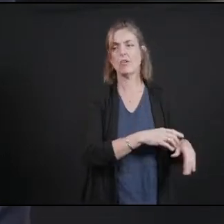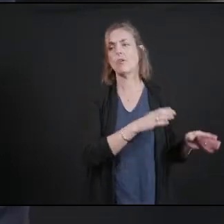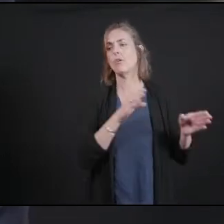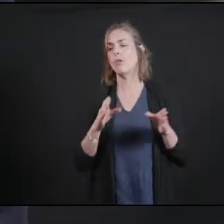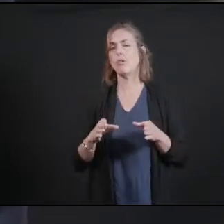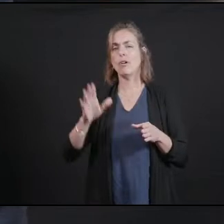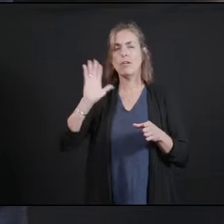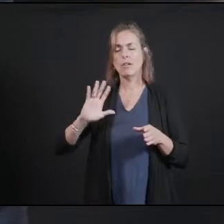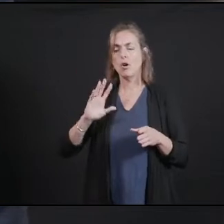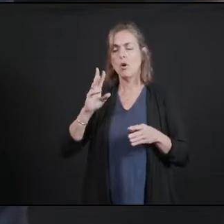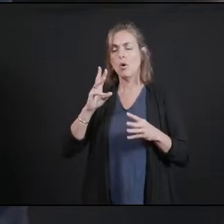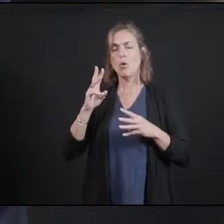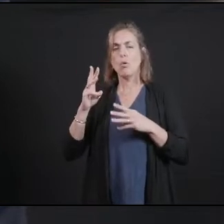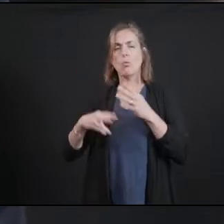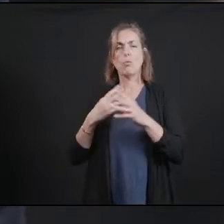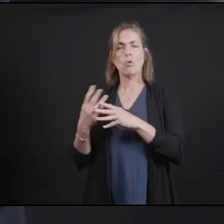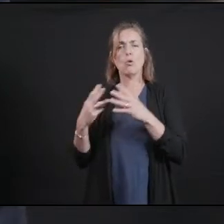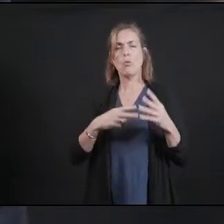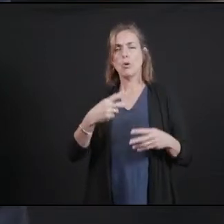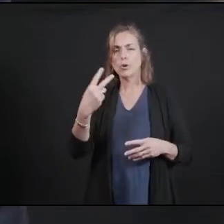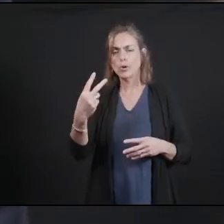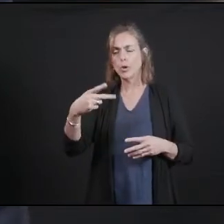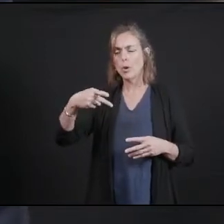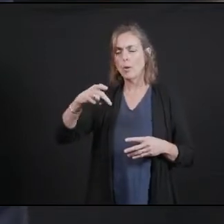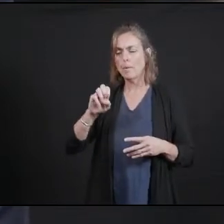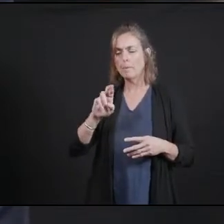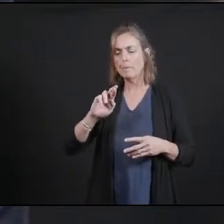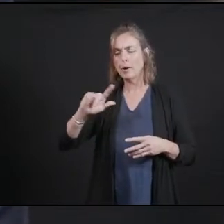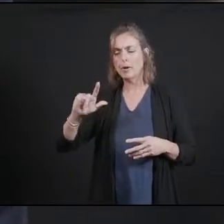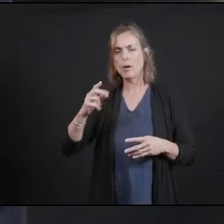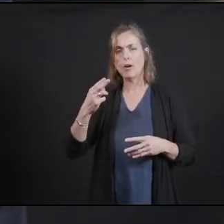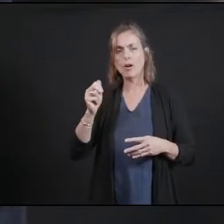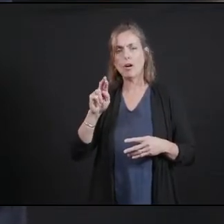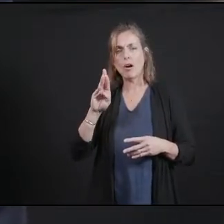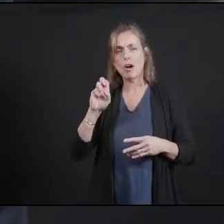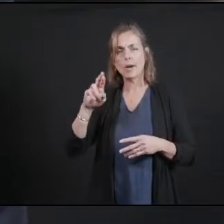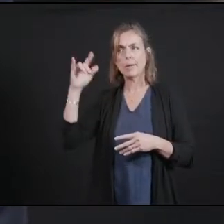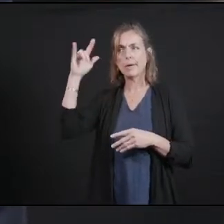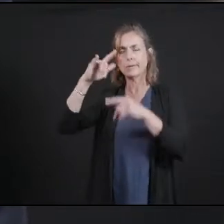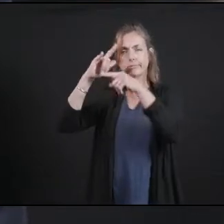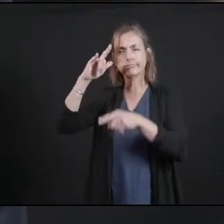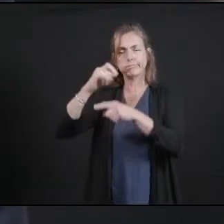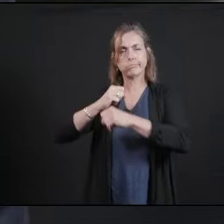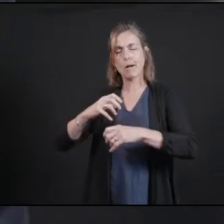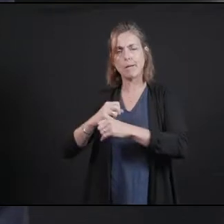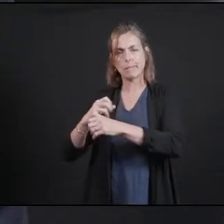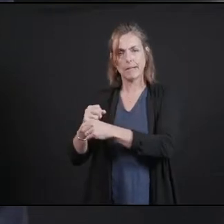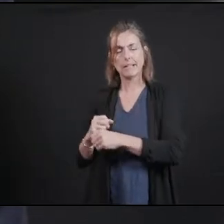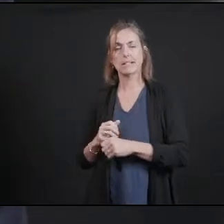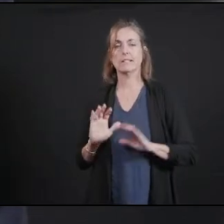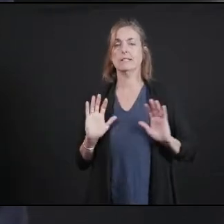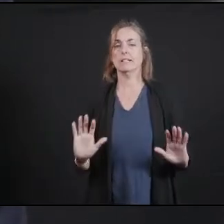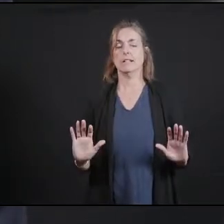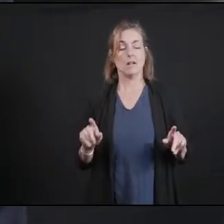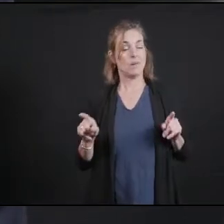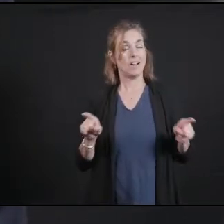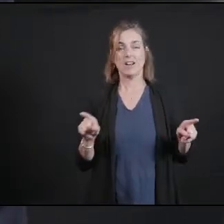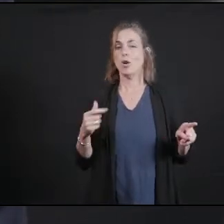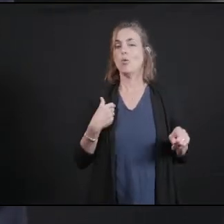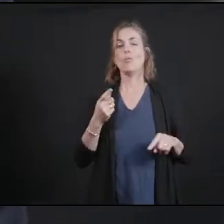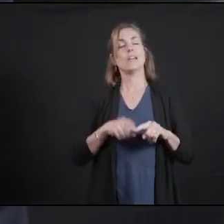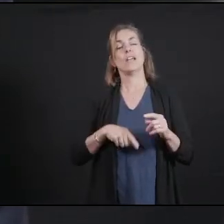discussions to ensure that our frontline workers are supplied with the necessary protective measures to safeguard themselves and